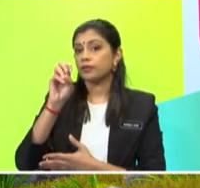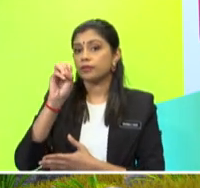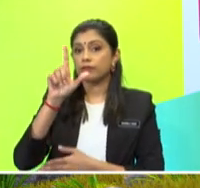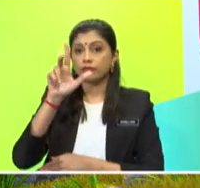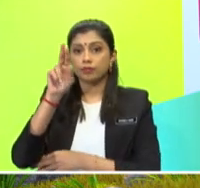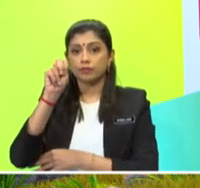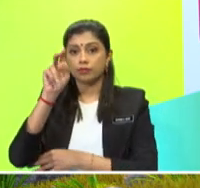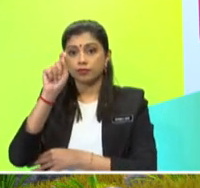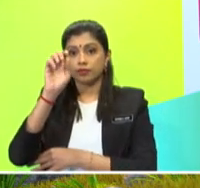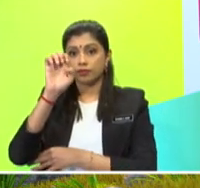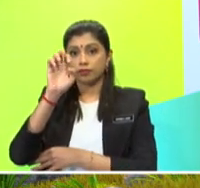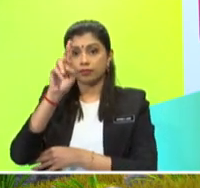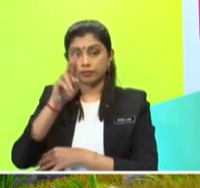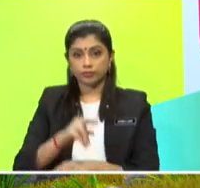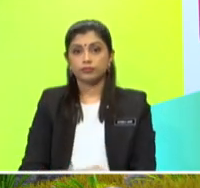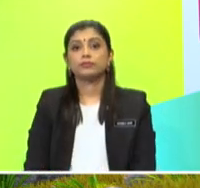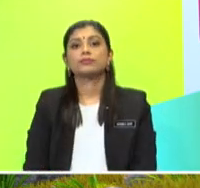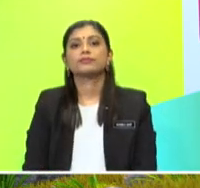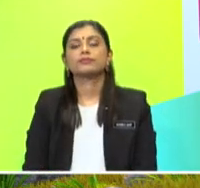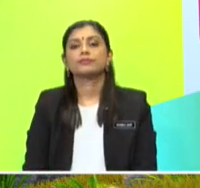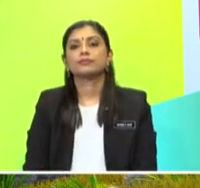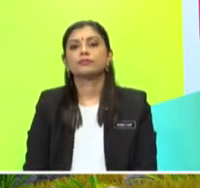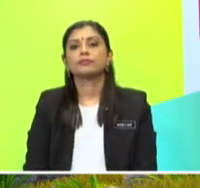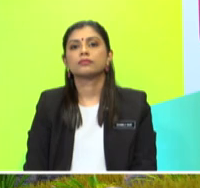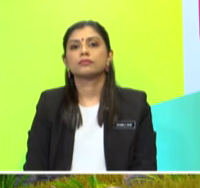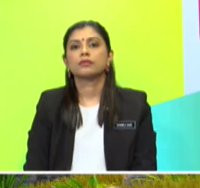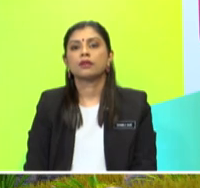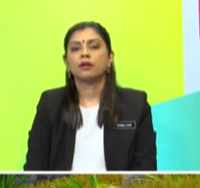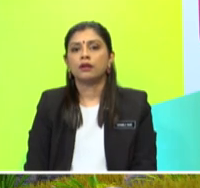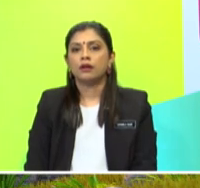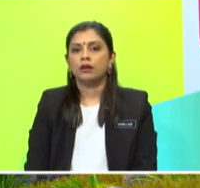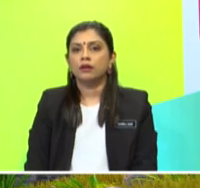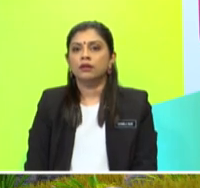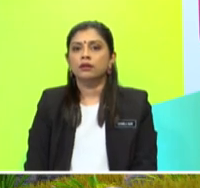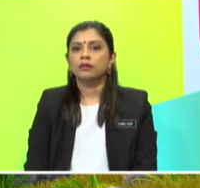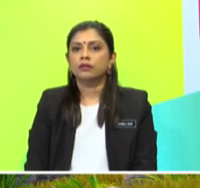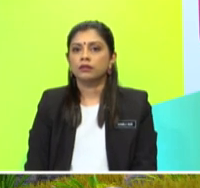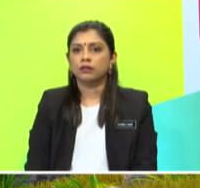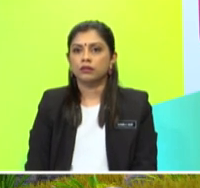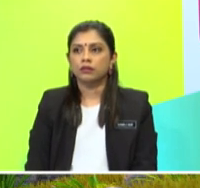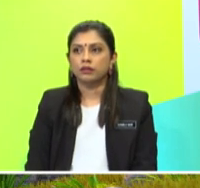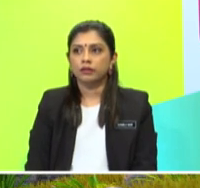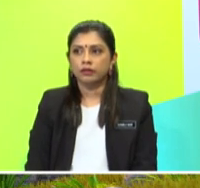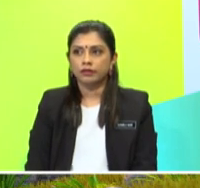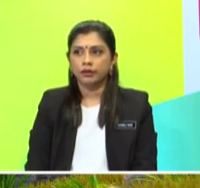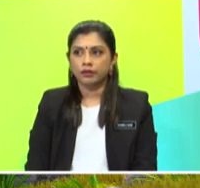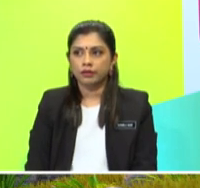color, yellow color, and also green color. So having said that, let's proceed to the next E. What is the first E,